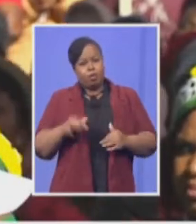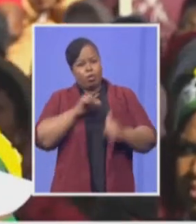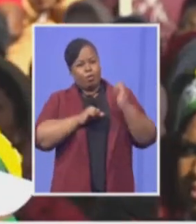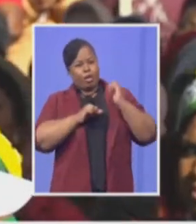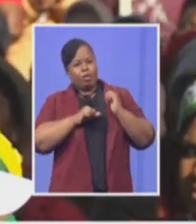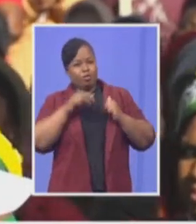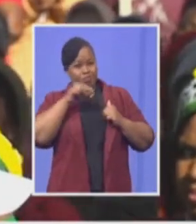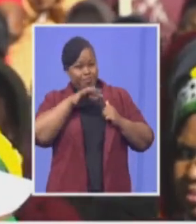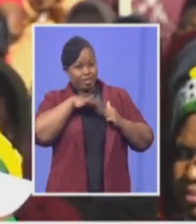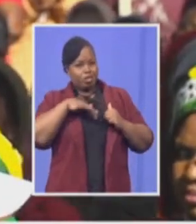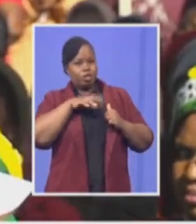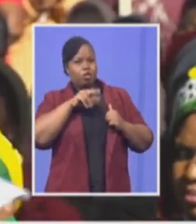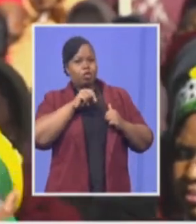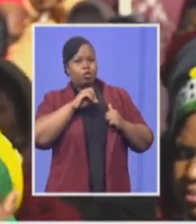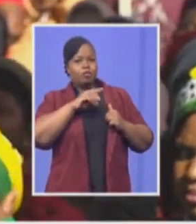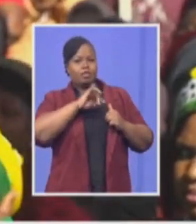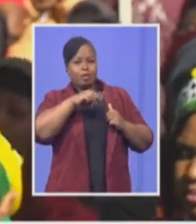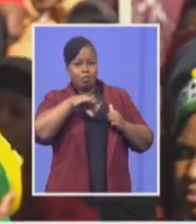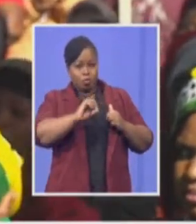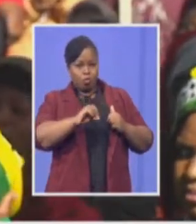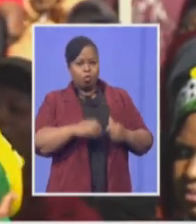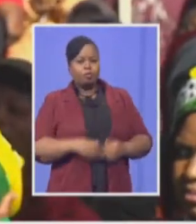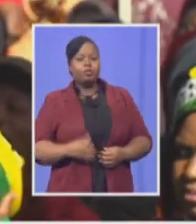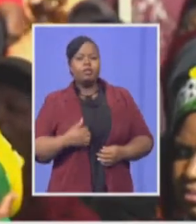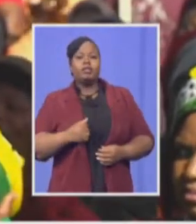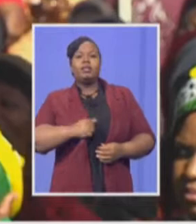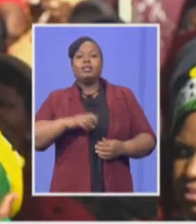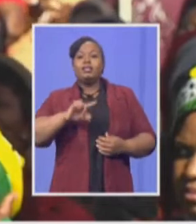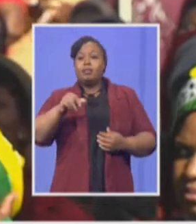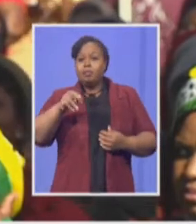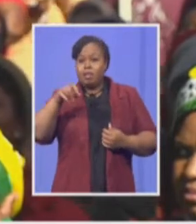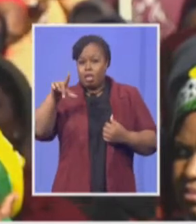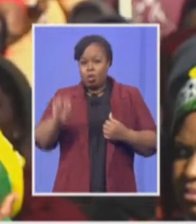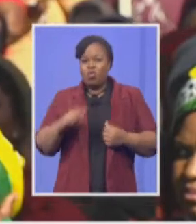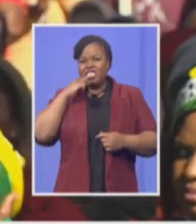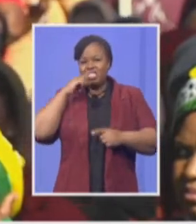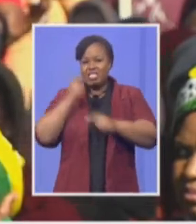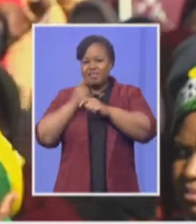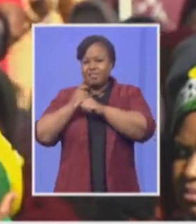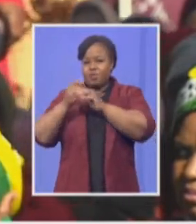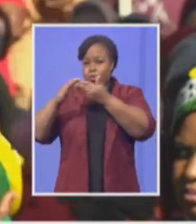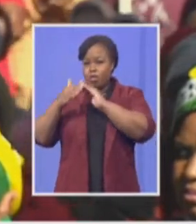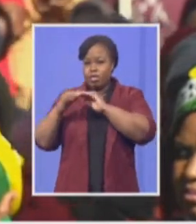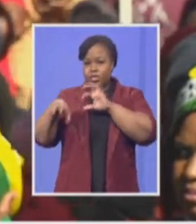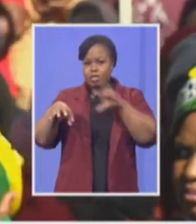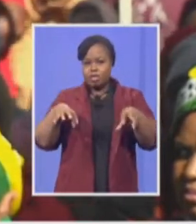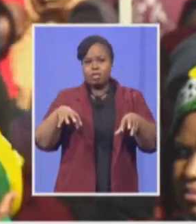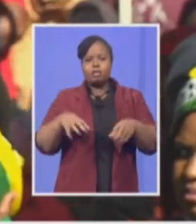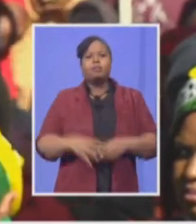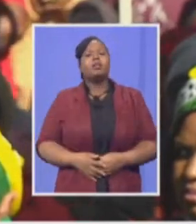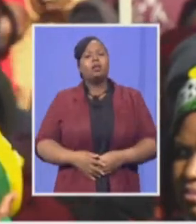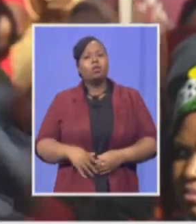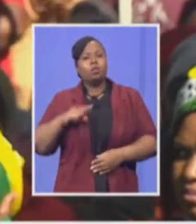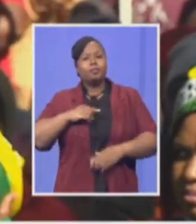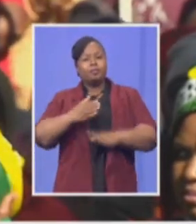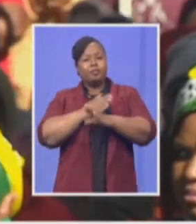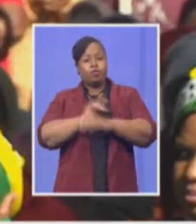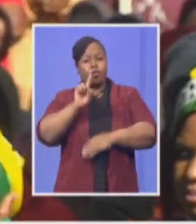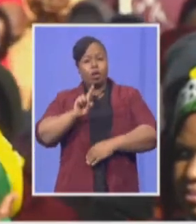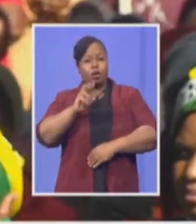like Nomzamo. Places like Zamenpelo, those are informal settlement. You know, before the 1st of November last